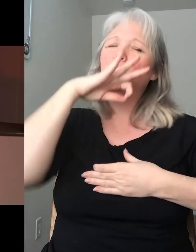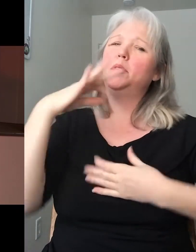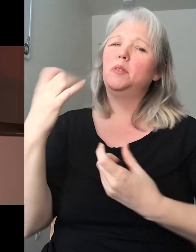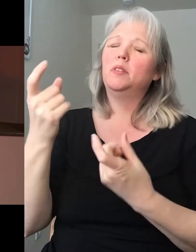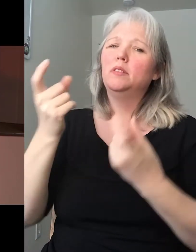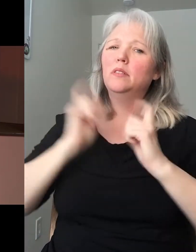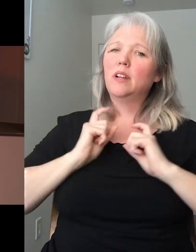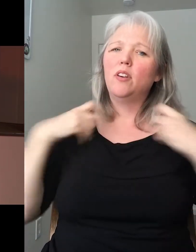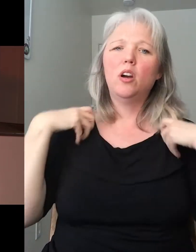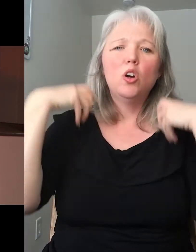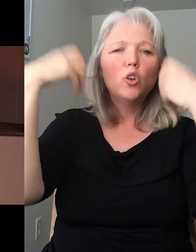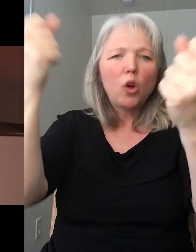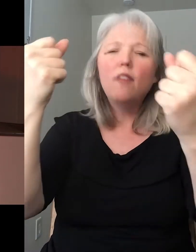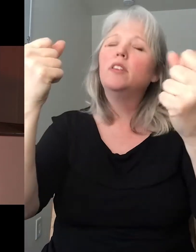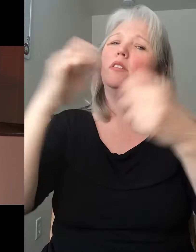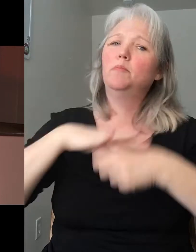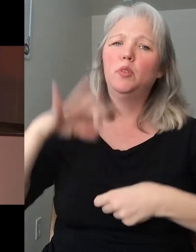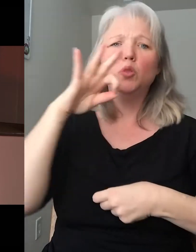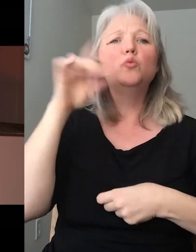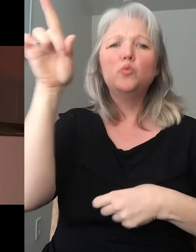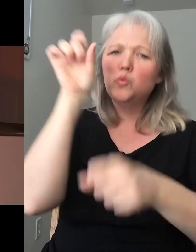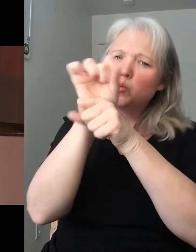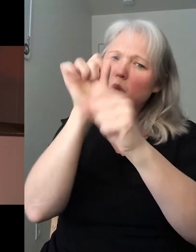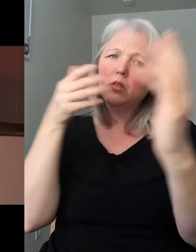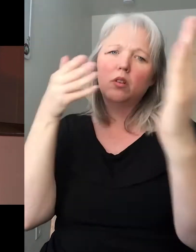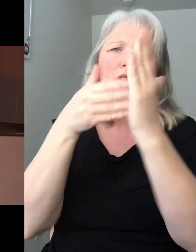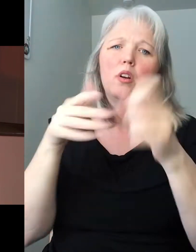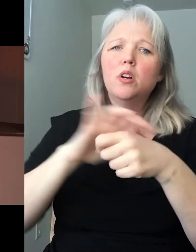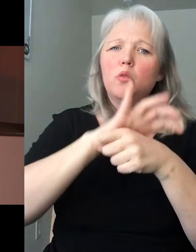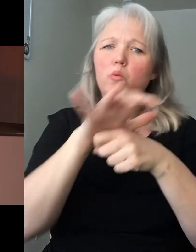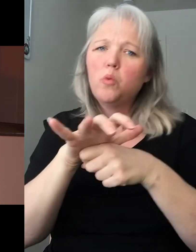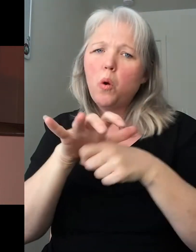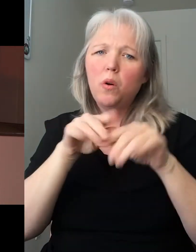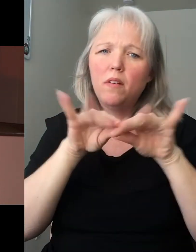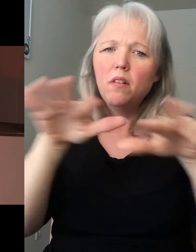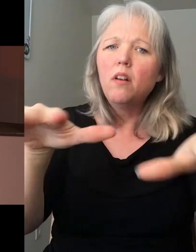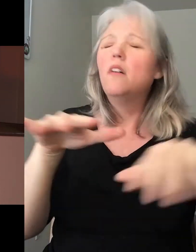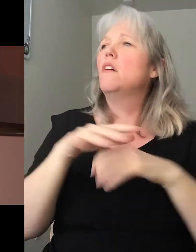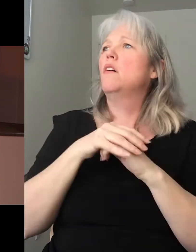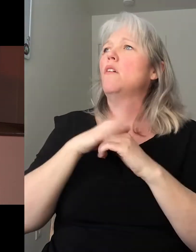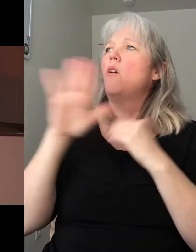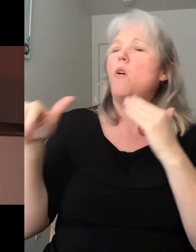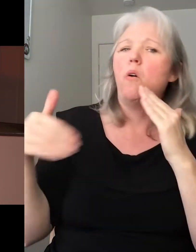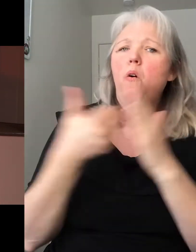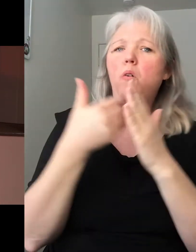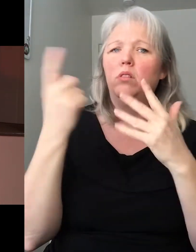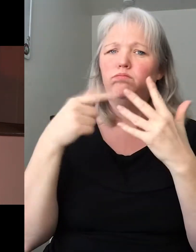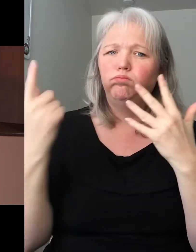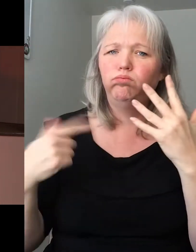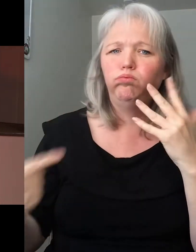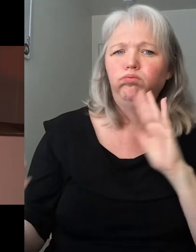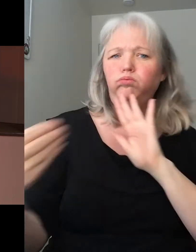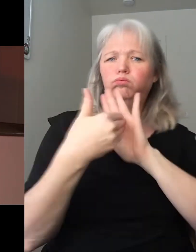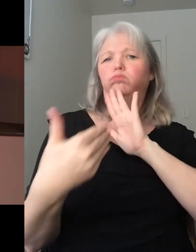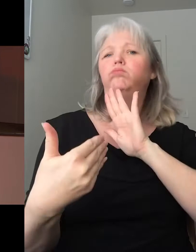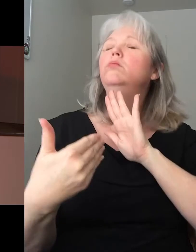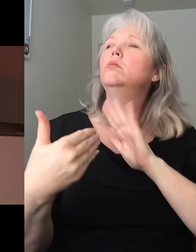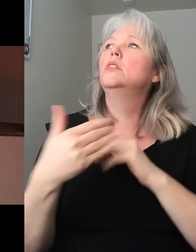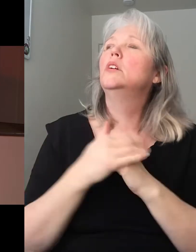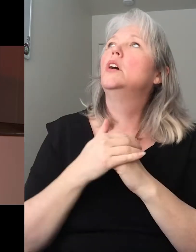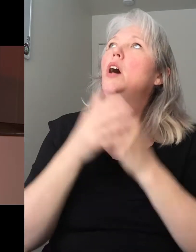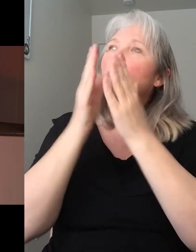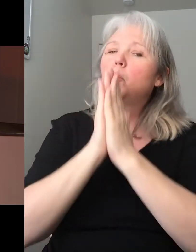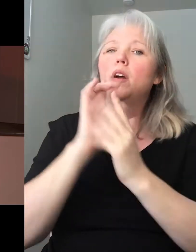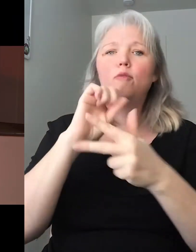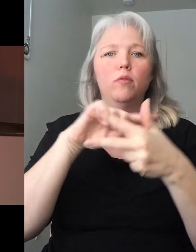work against the coronavirus. You're at work against all the forces that would come against us. God, I do pray